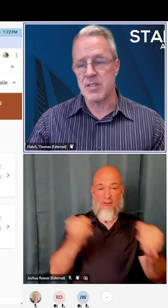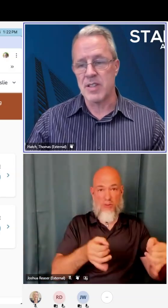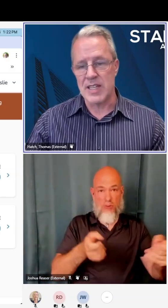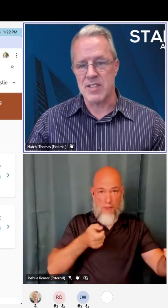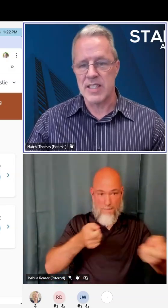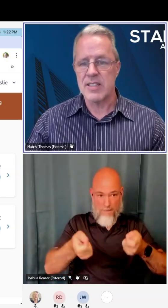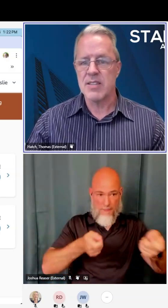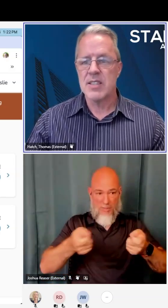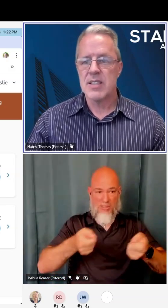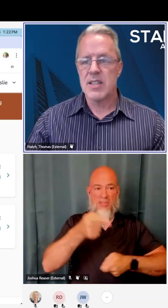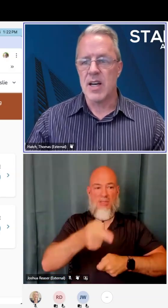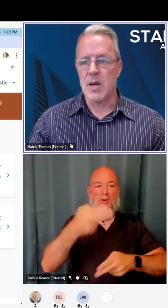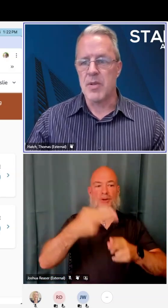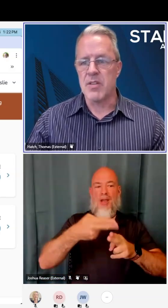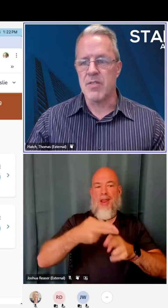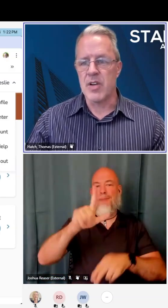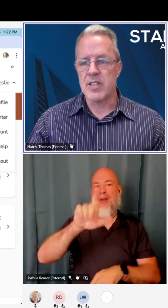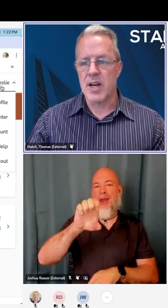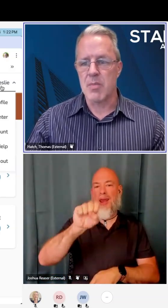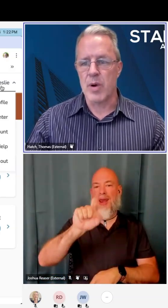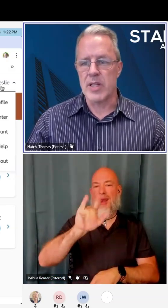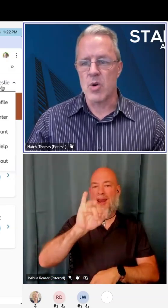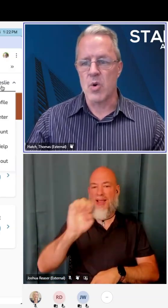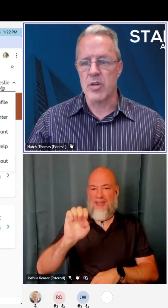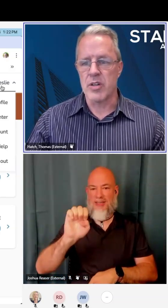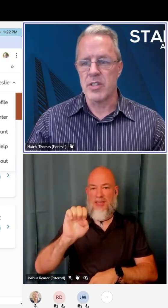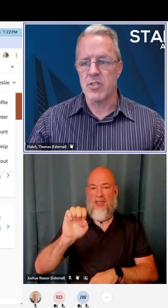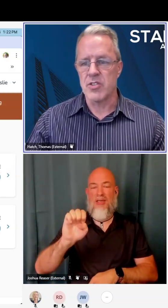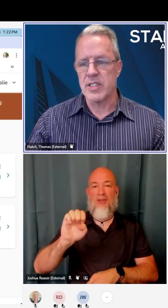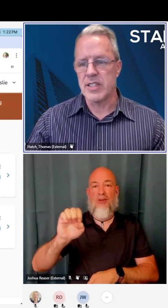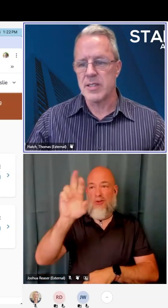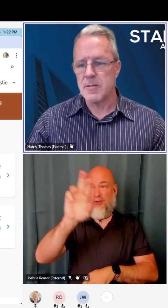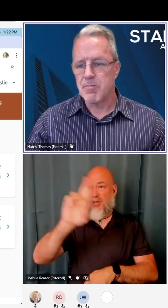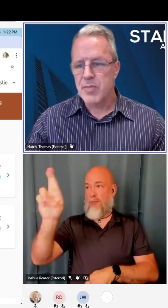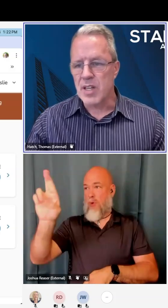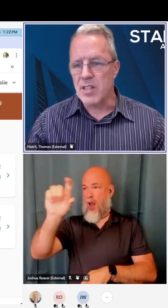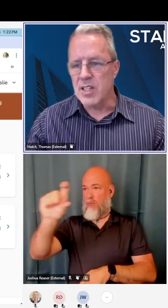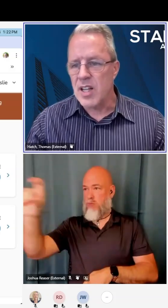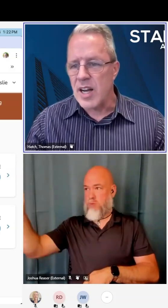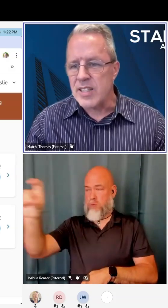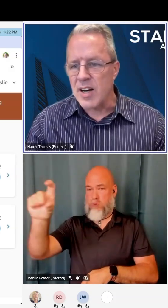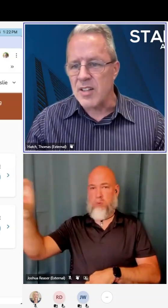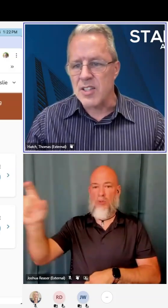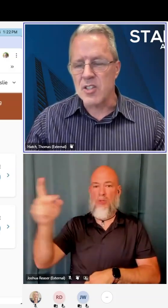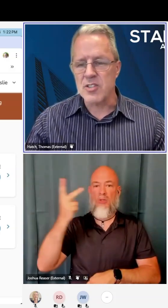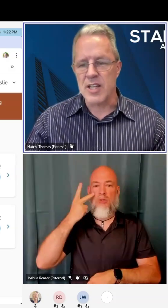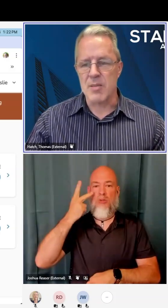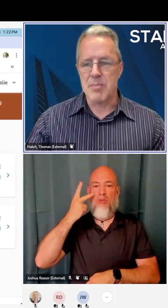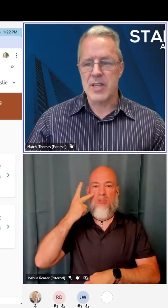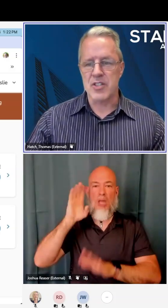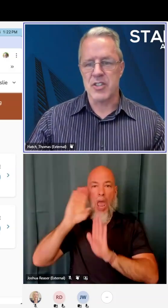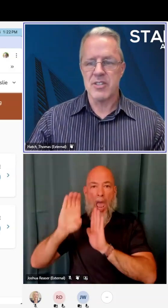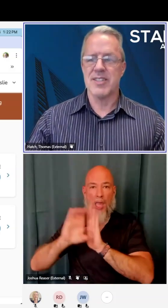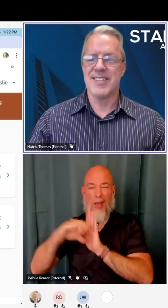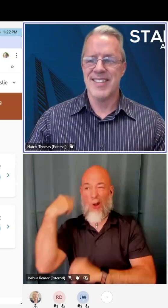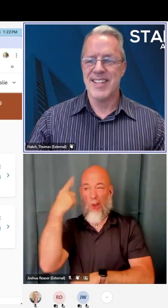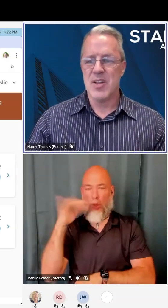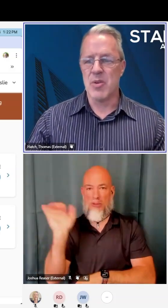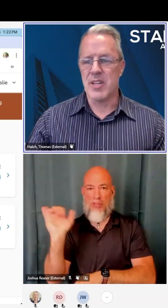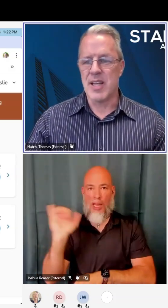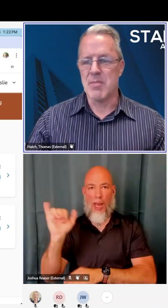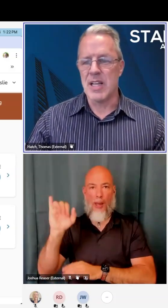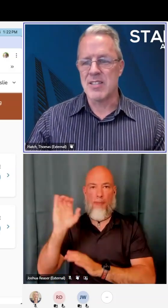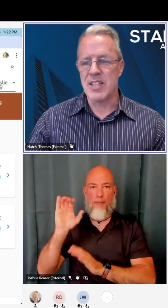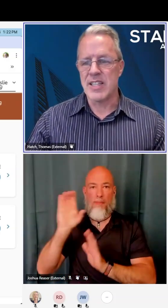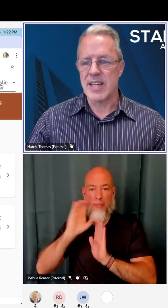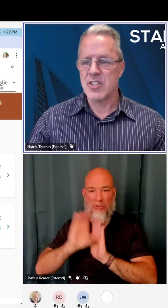her name is Leslie. Up in the very top right corner, you'll see a little icon that looks like a picture